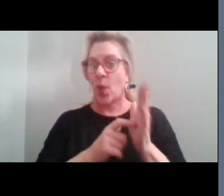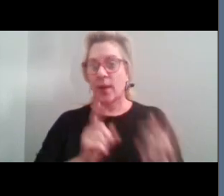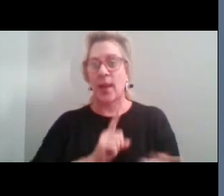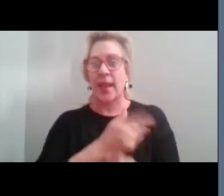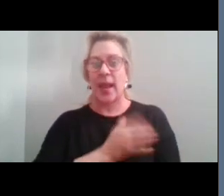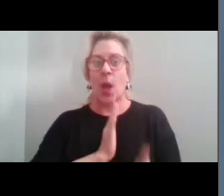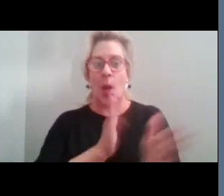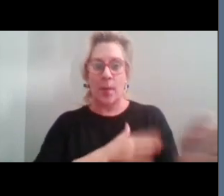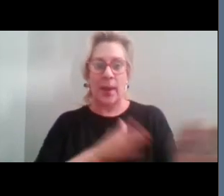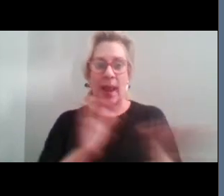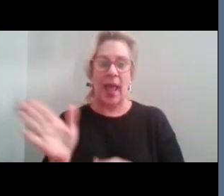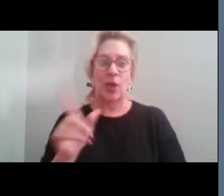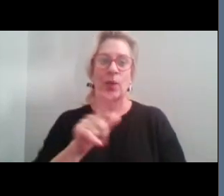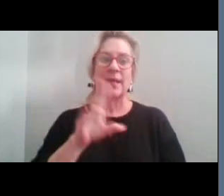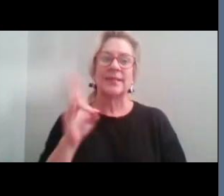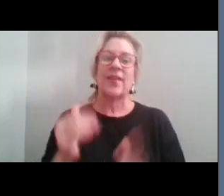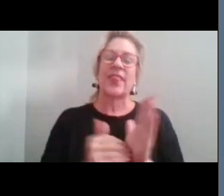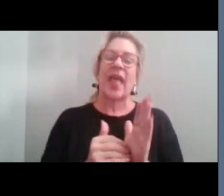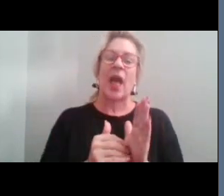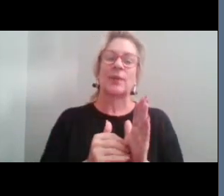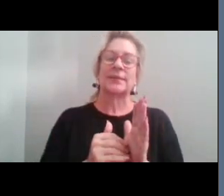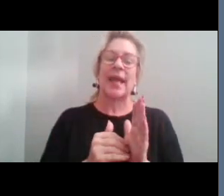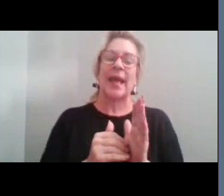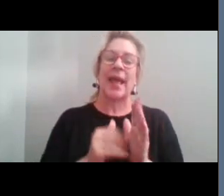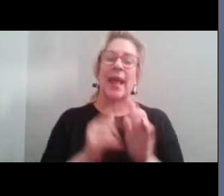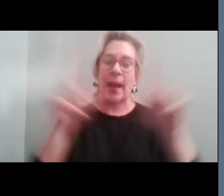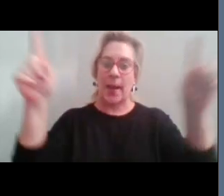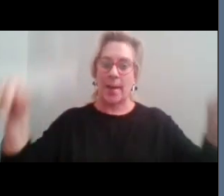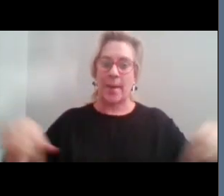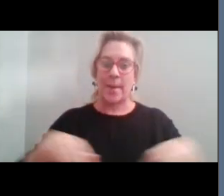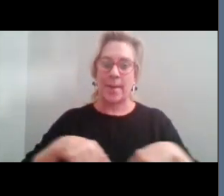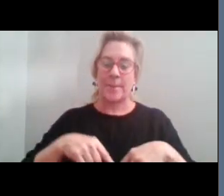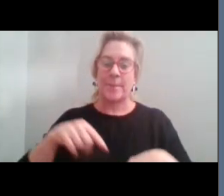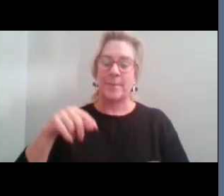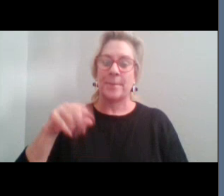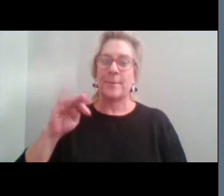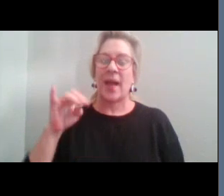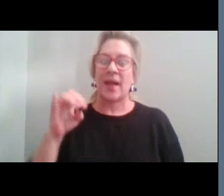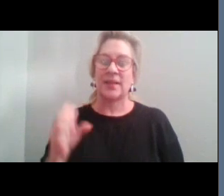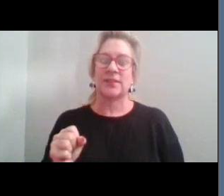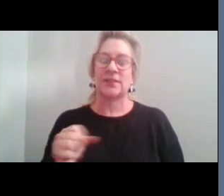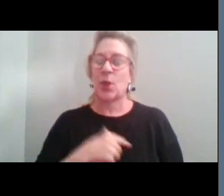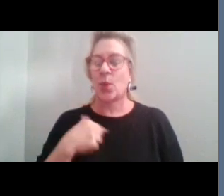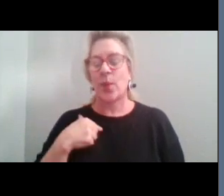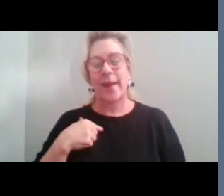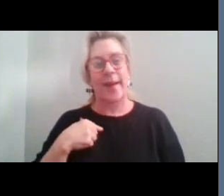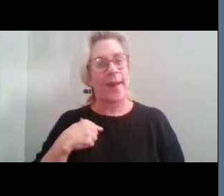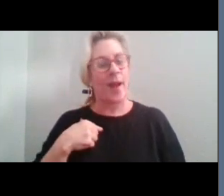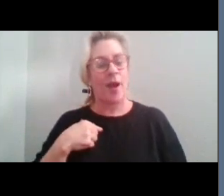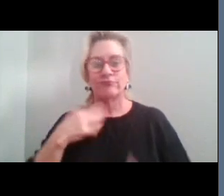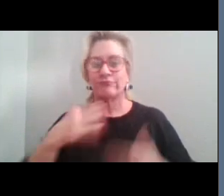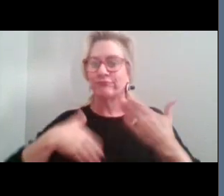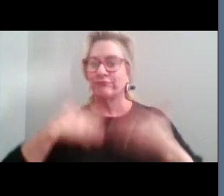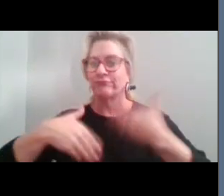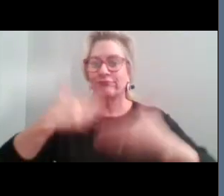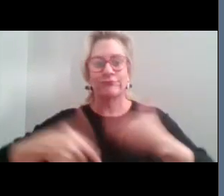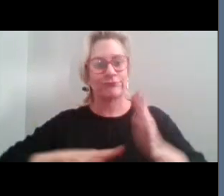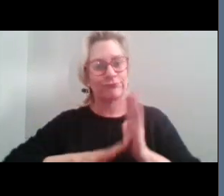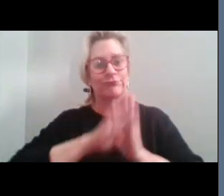Spanning 27,000 square miles, the Inland Empire is on the move. We are moving people, we are moving